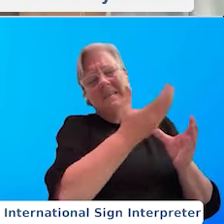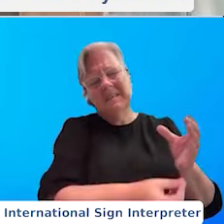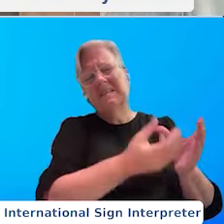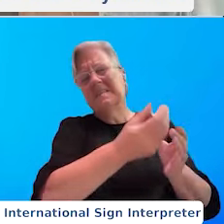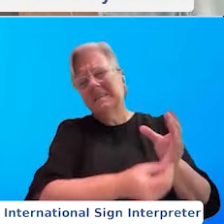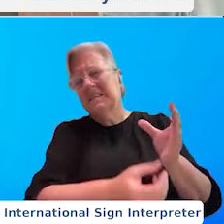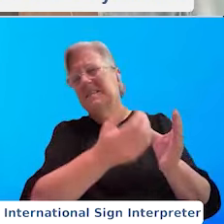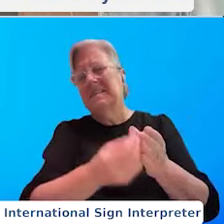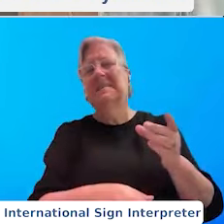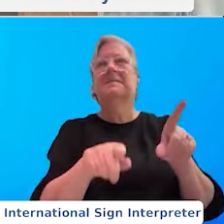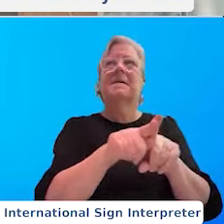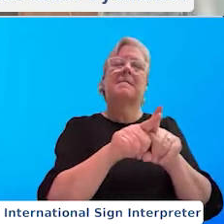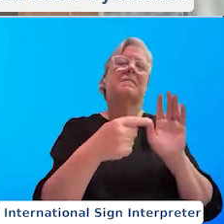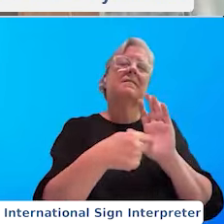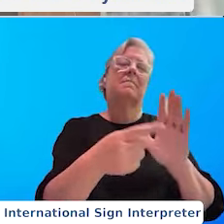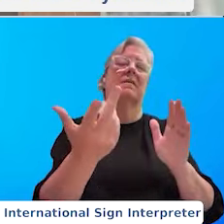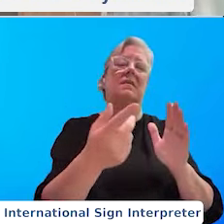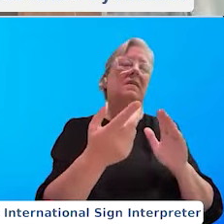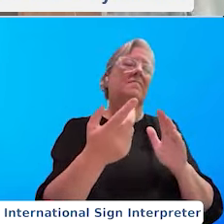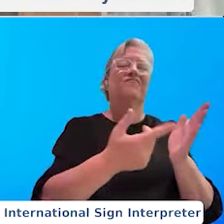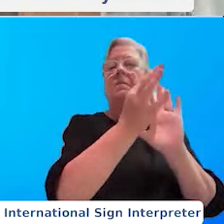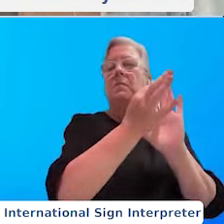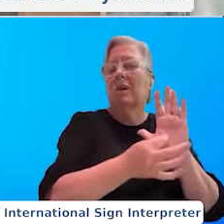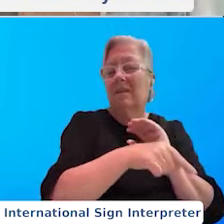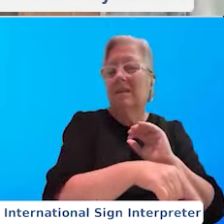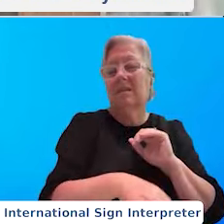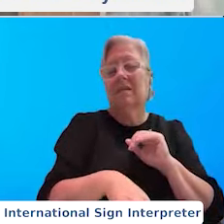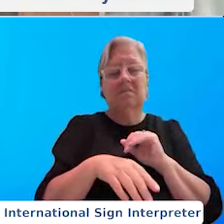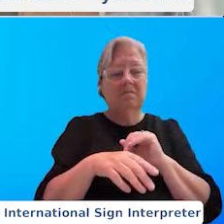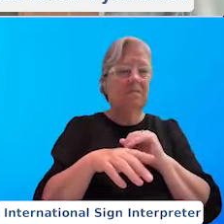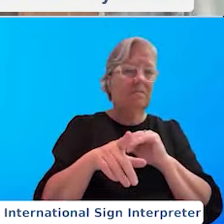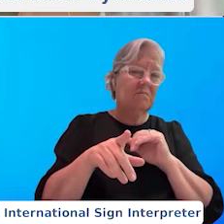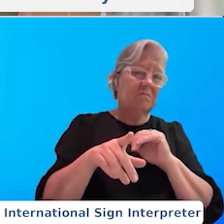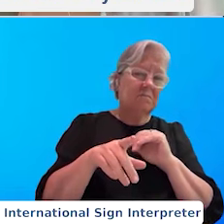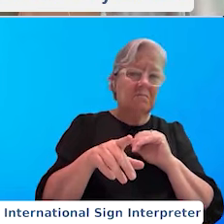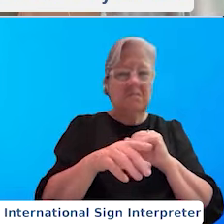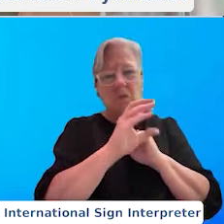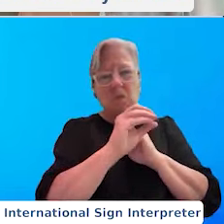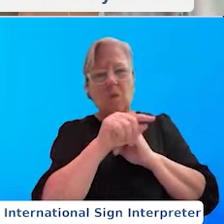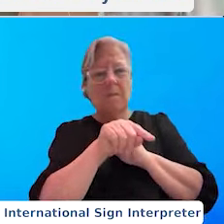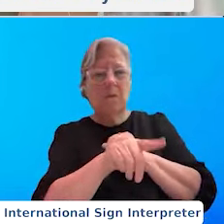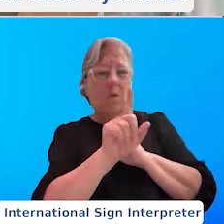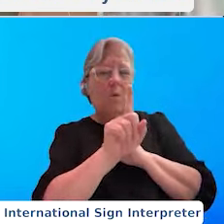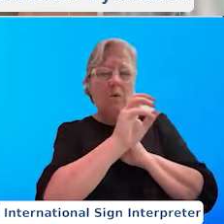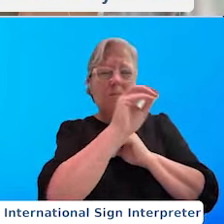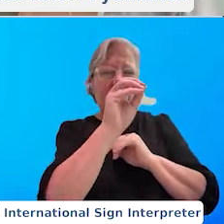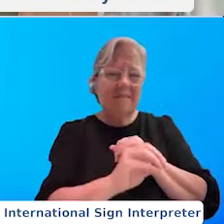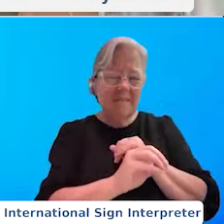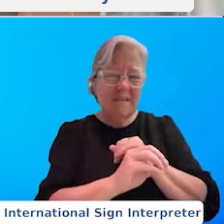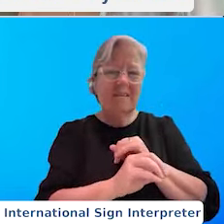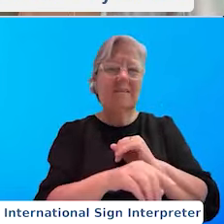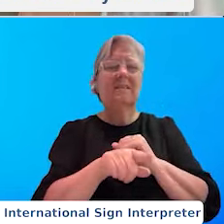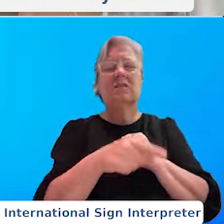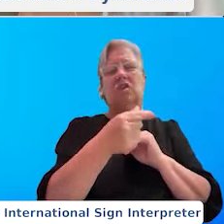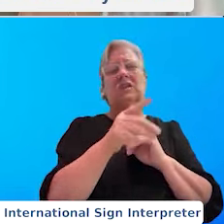0.1% of GDP. We can consider this maybe an initial level of investment in disability, where there are likely